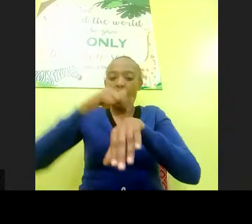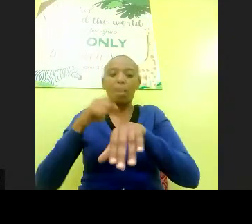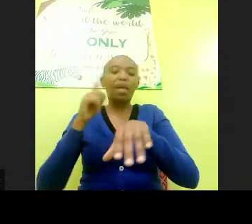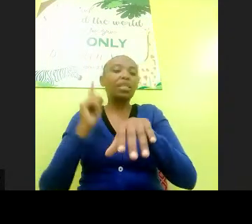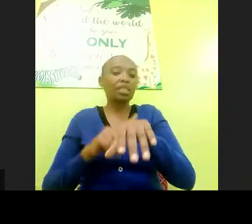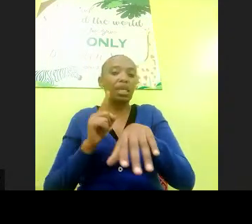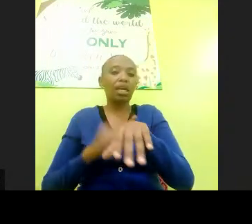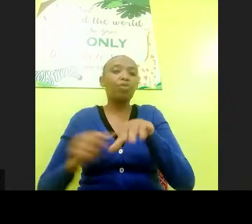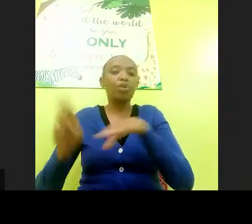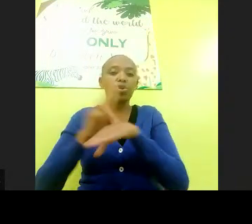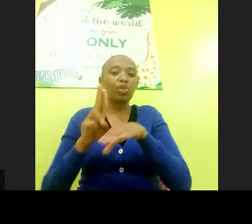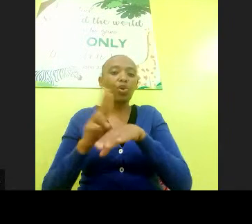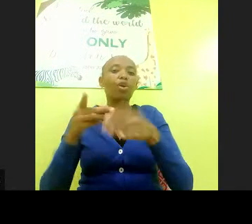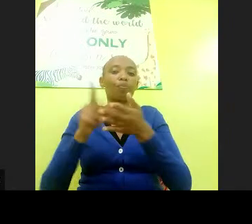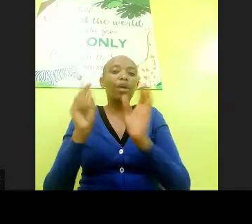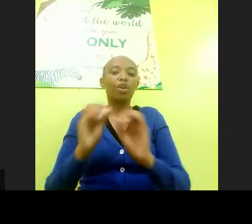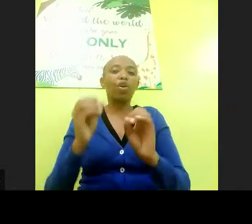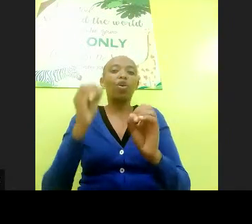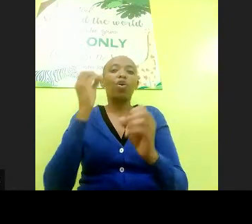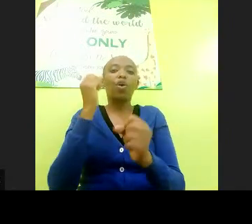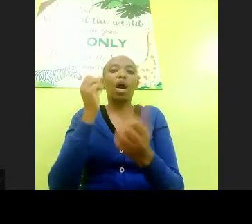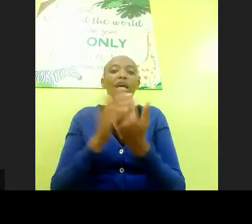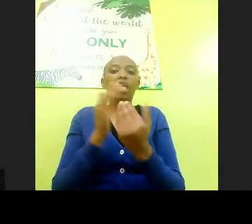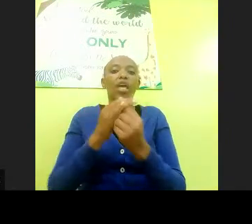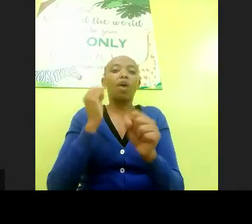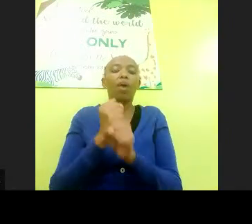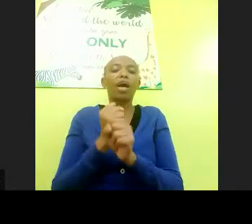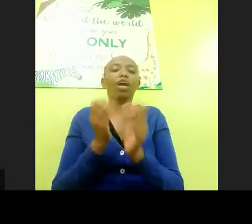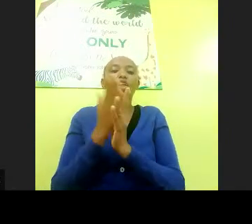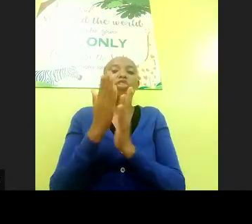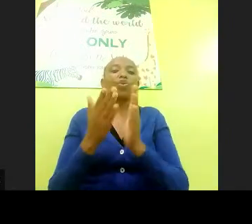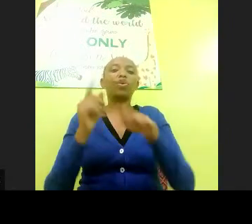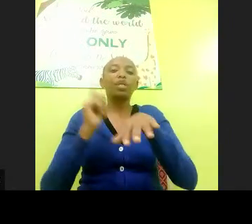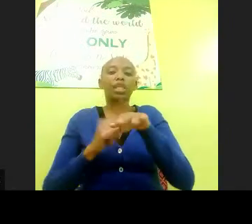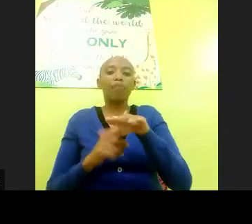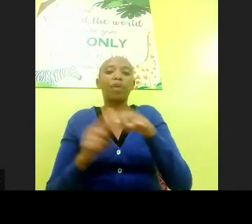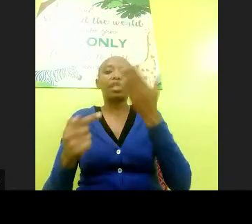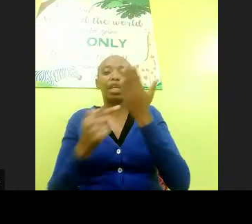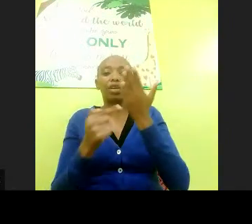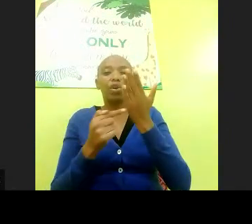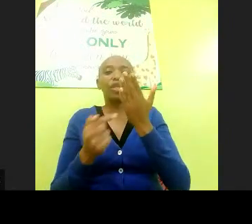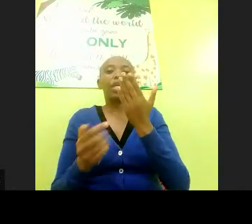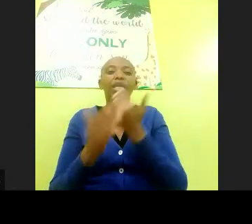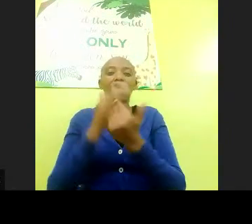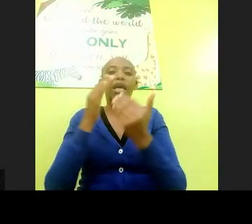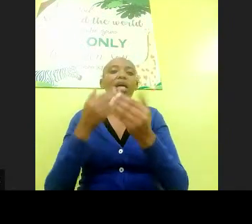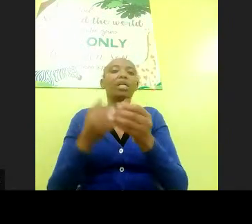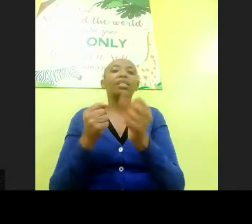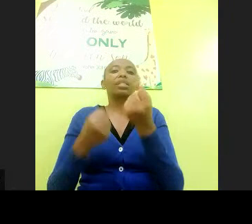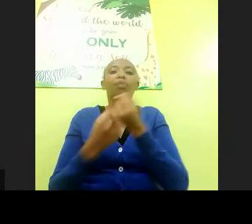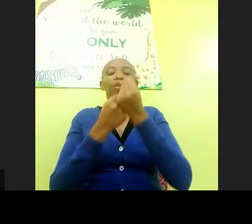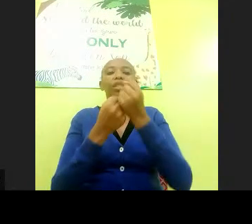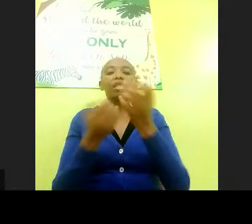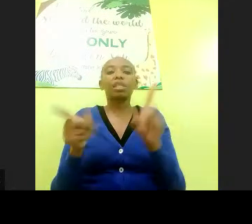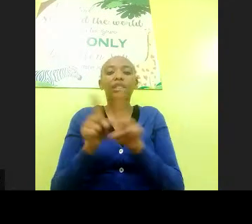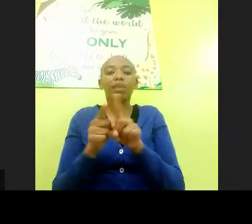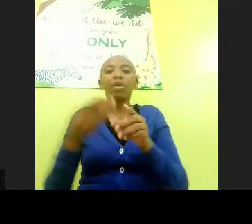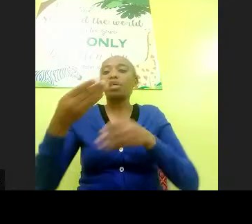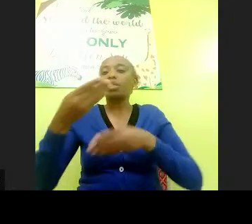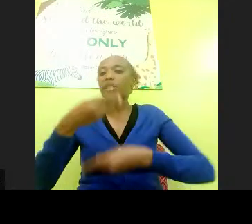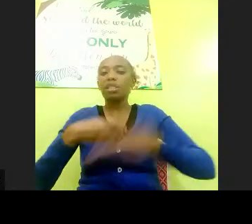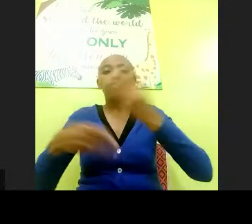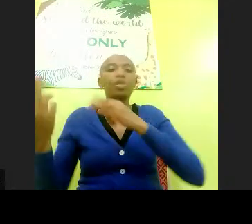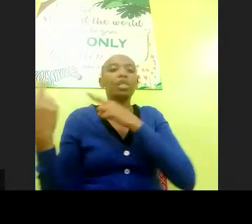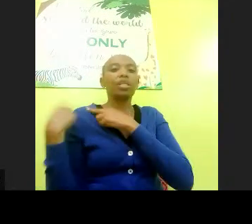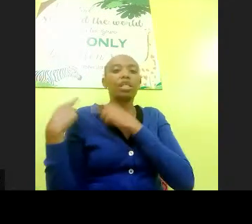unpaid care work through time-saving technology and care supporting infrastructure, and redistributing responsibility for